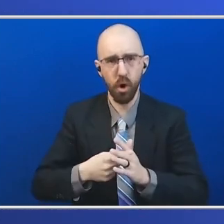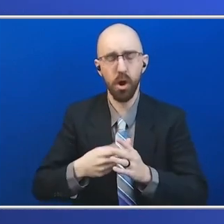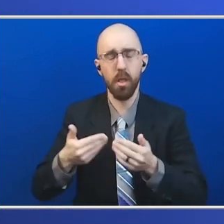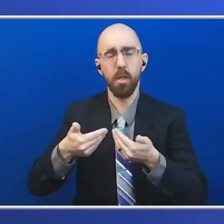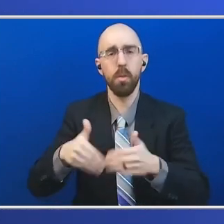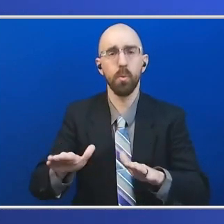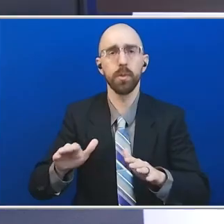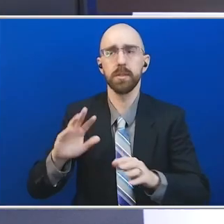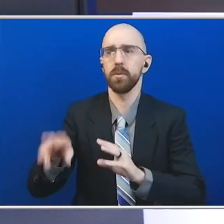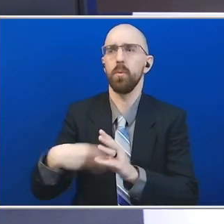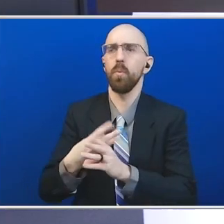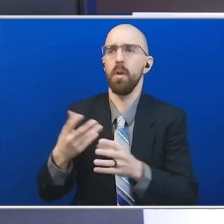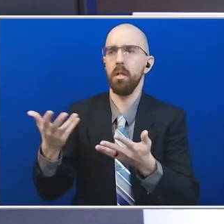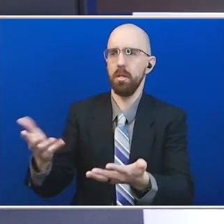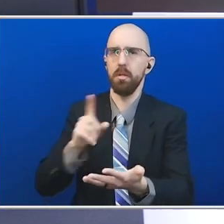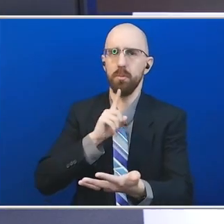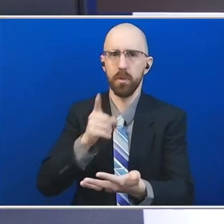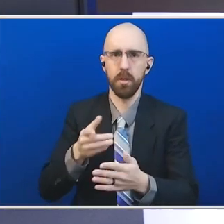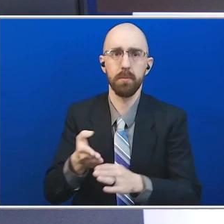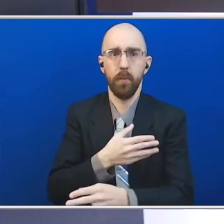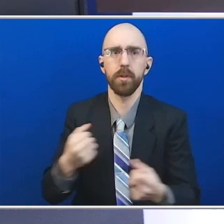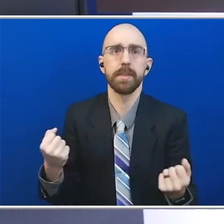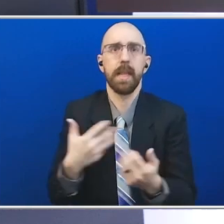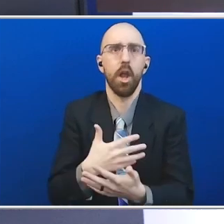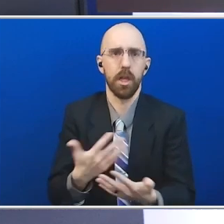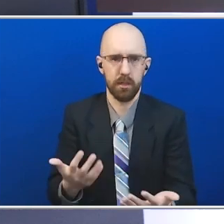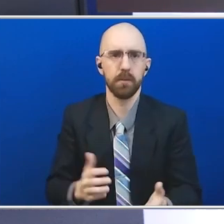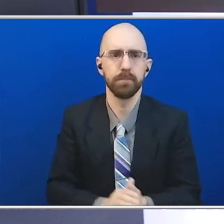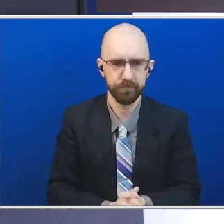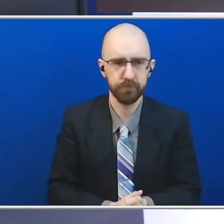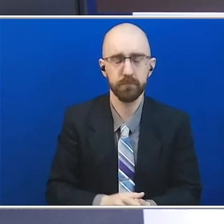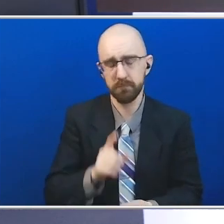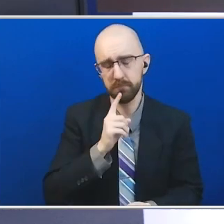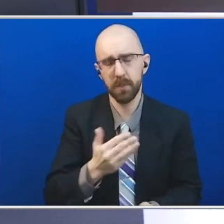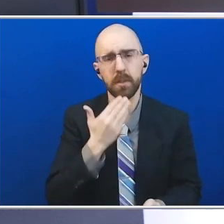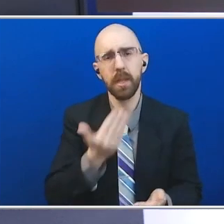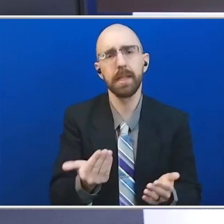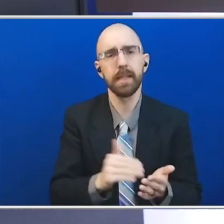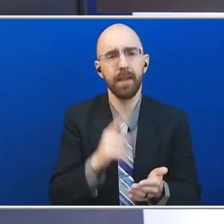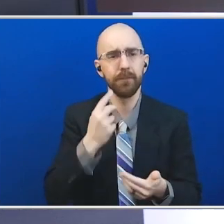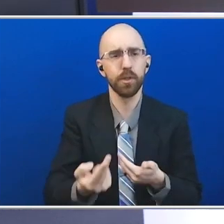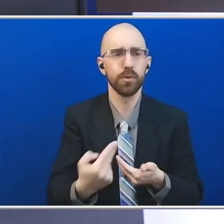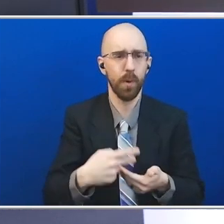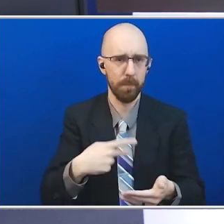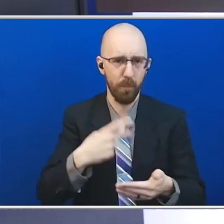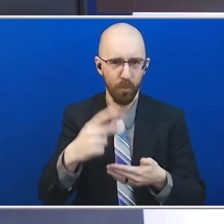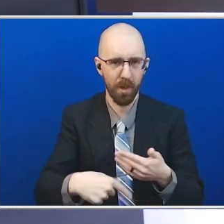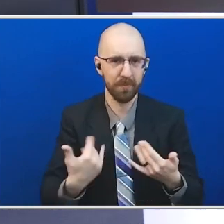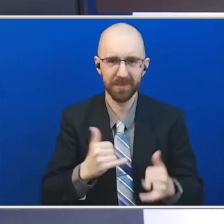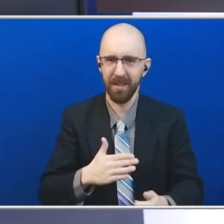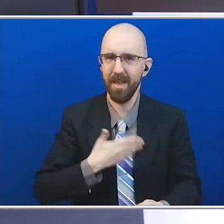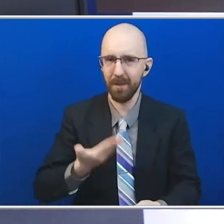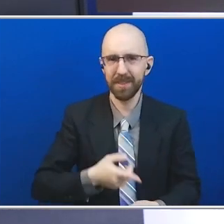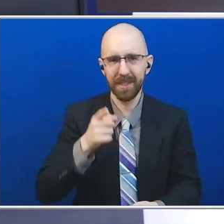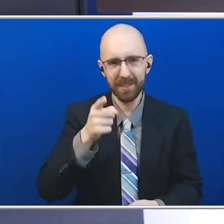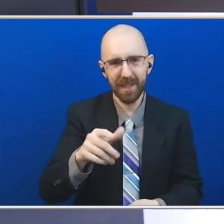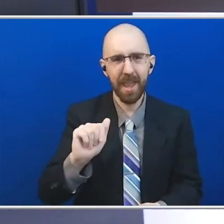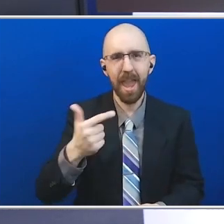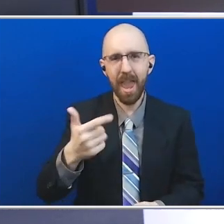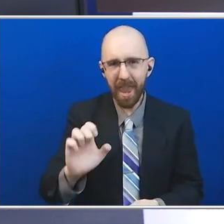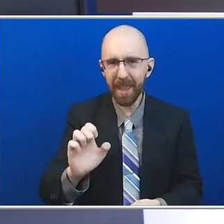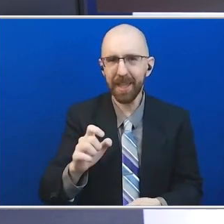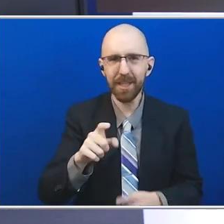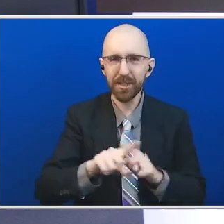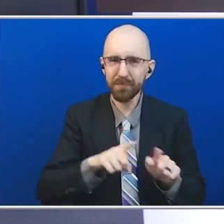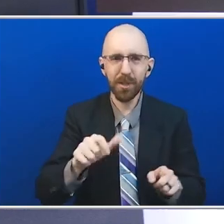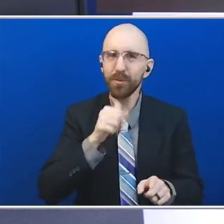before they become scary. Yeah, so very true. Thanks again for being on this program. And I'm still a little upset with you because you age, but you don't age. And I